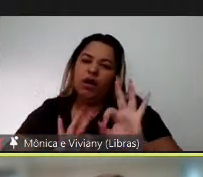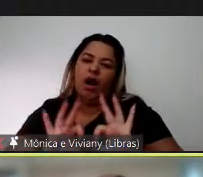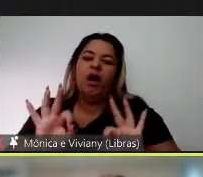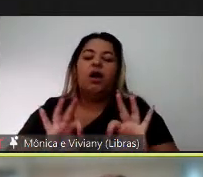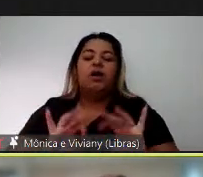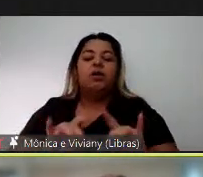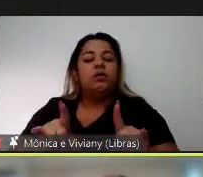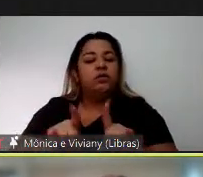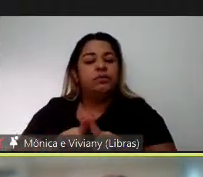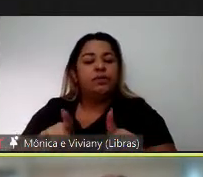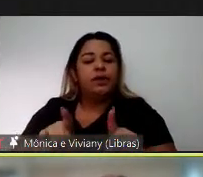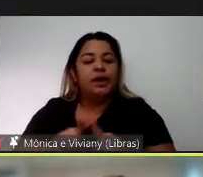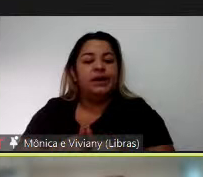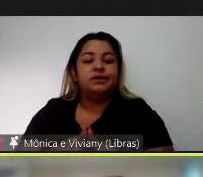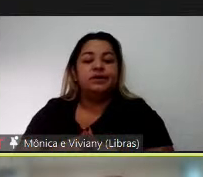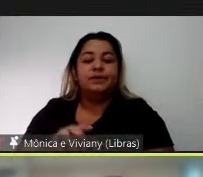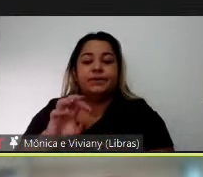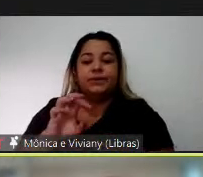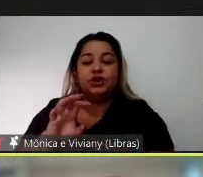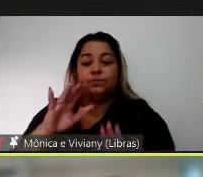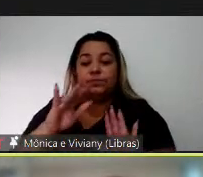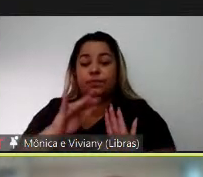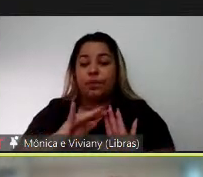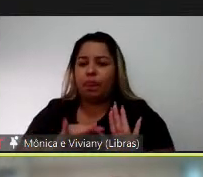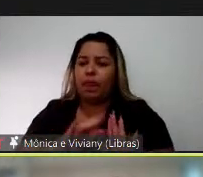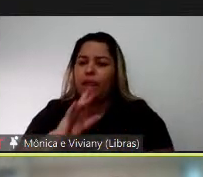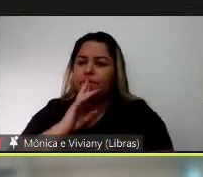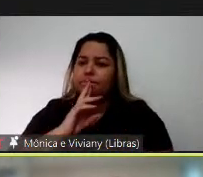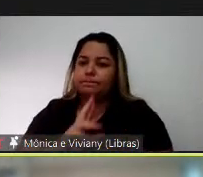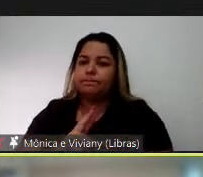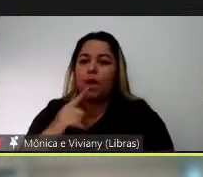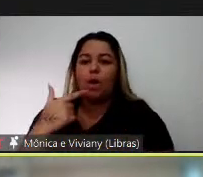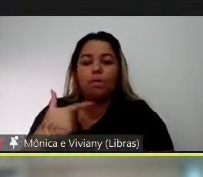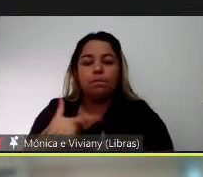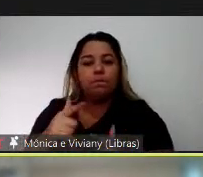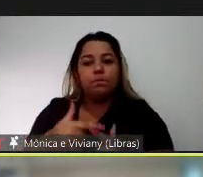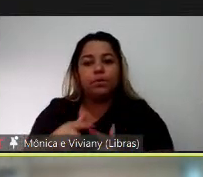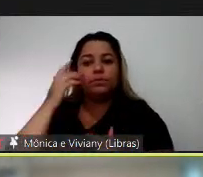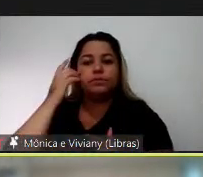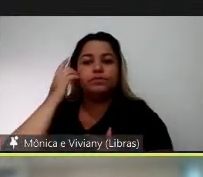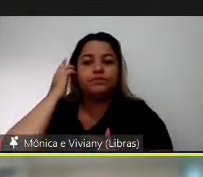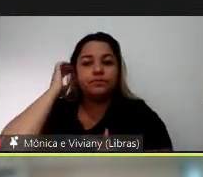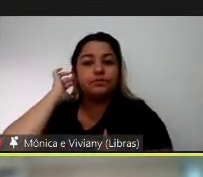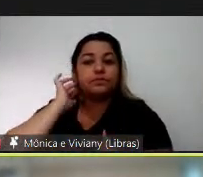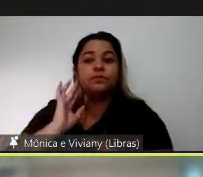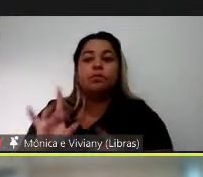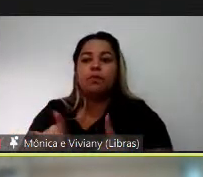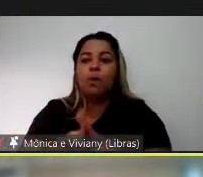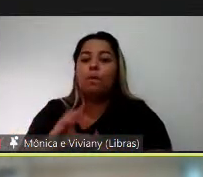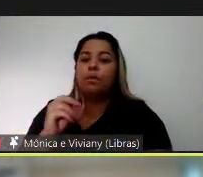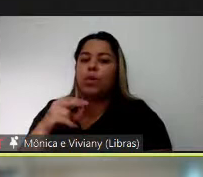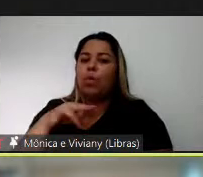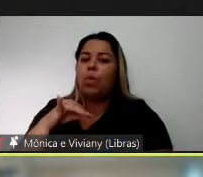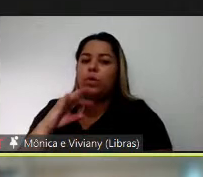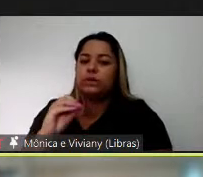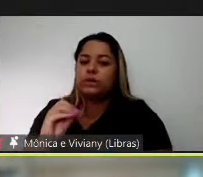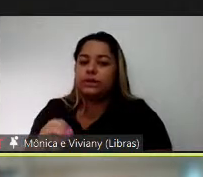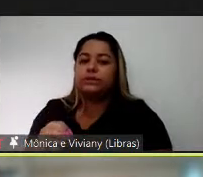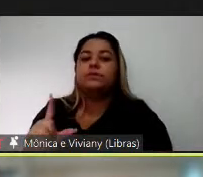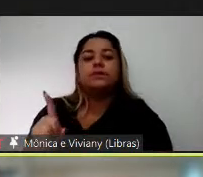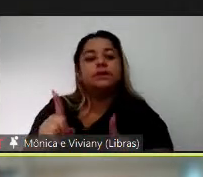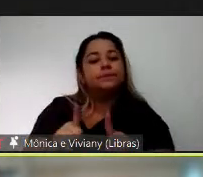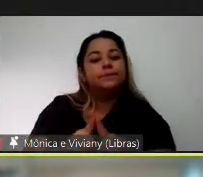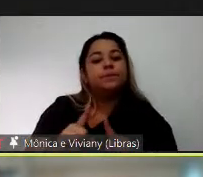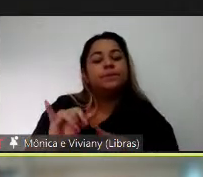organized and systematized of food that aims to solve a problem. So